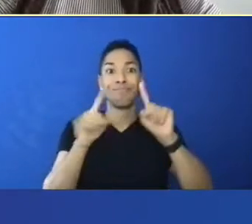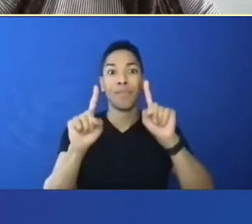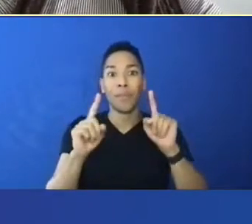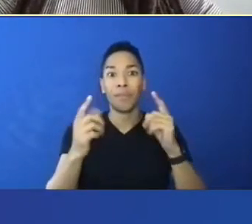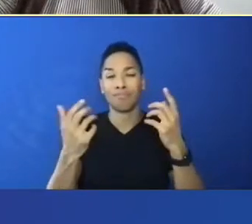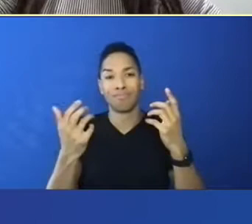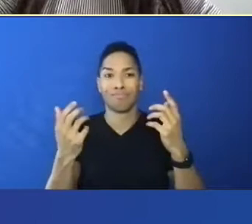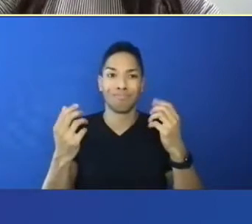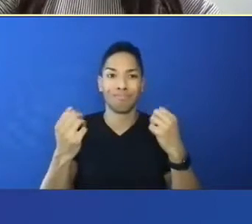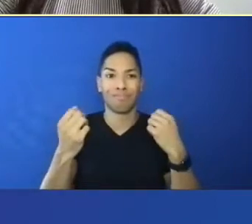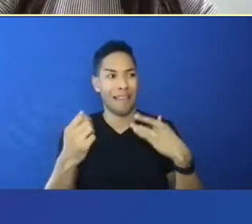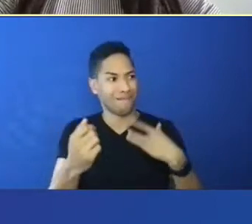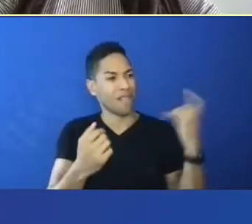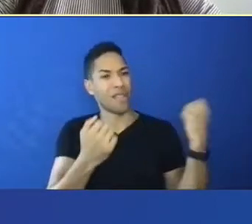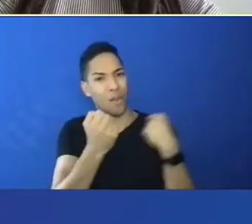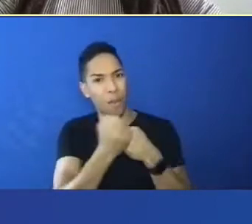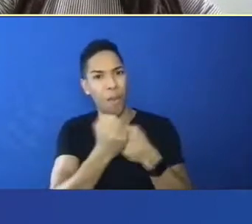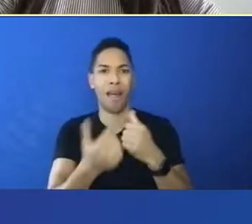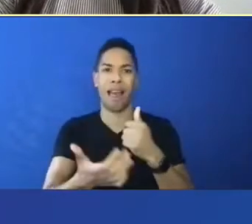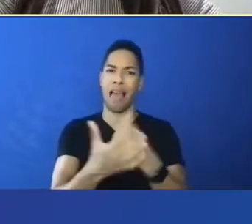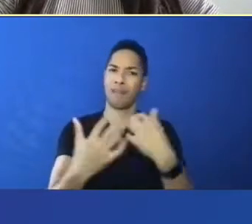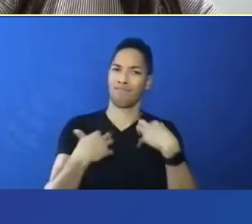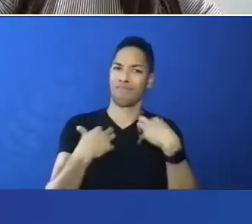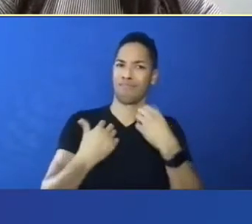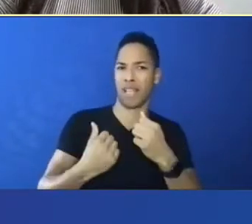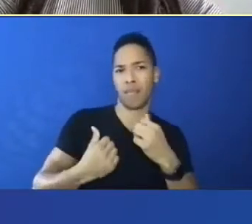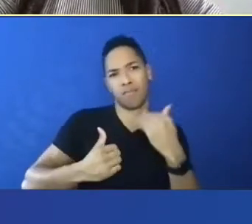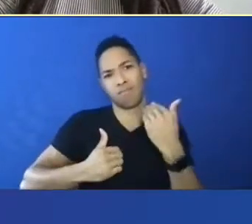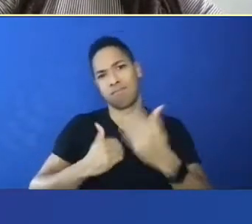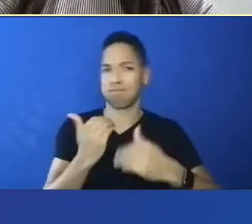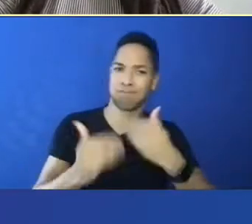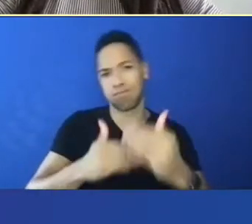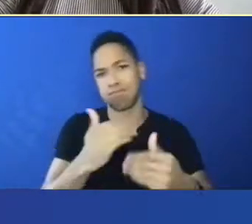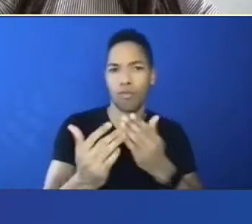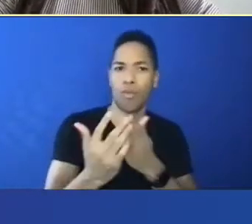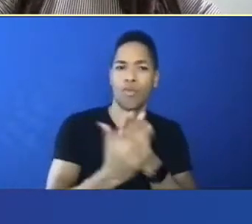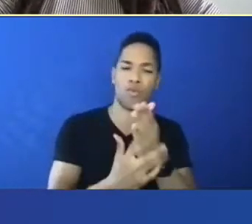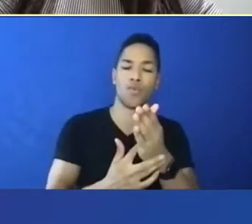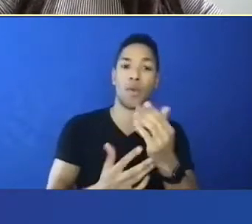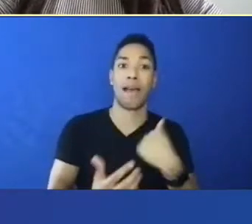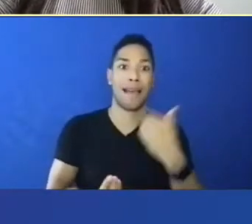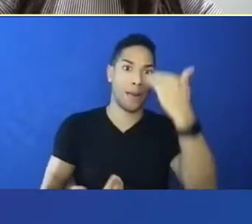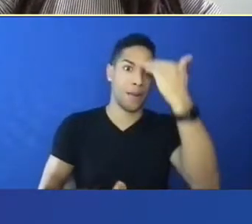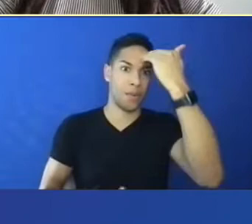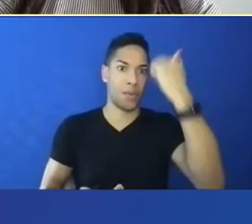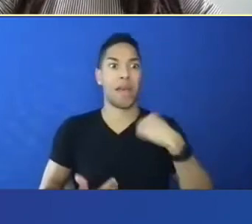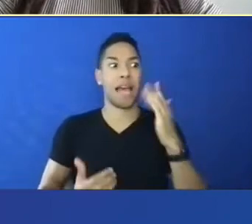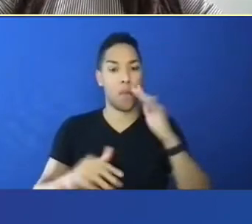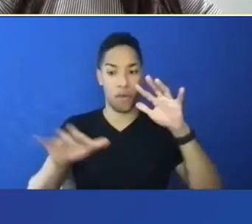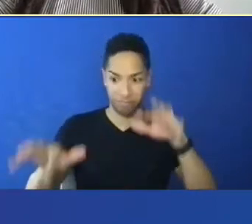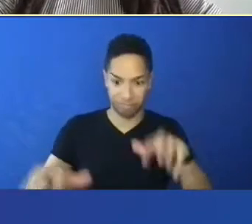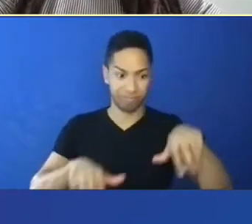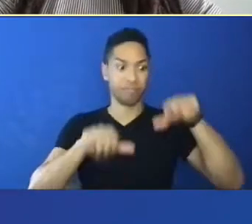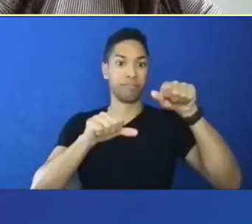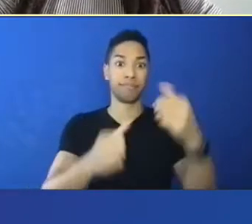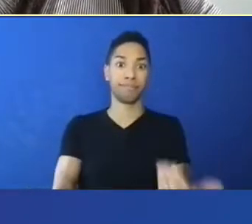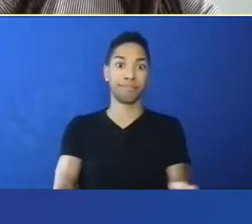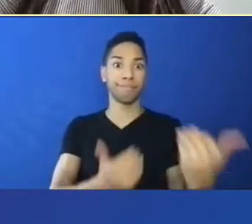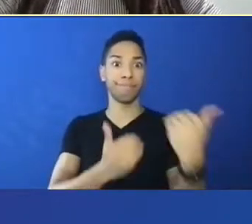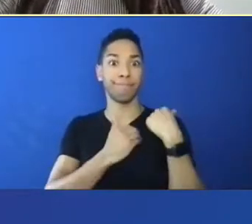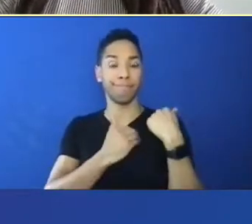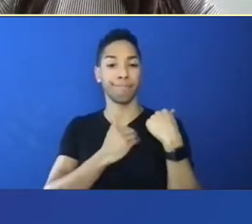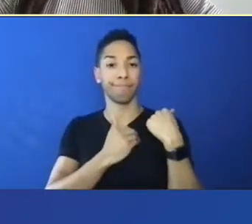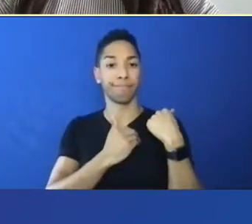helpful. That helped with my confidence and helped me push forward through this process that I knew I was taking on and getting ready to undertake a pivotal position.